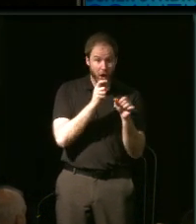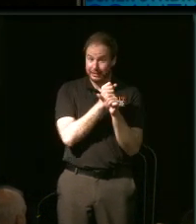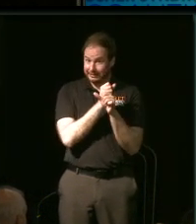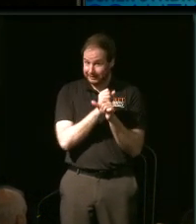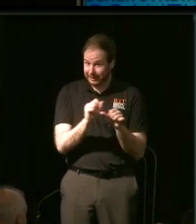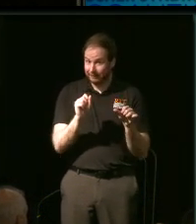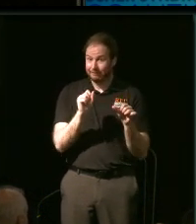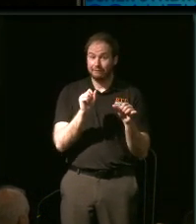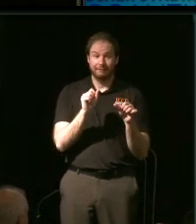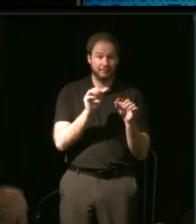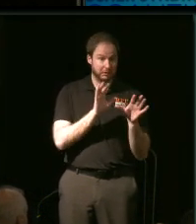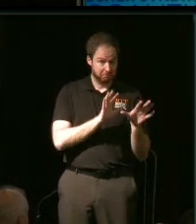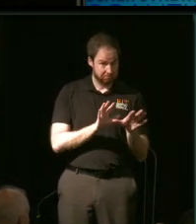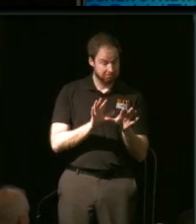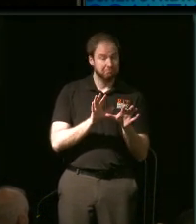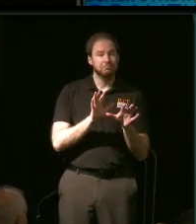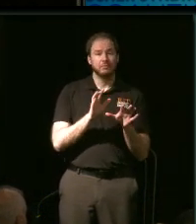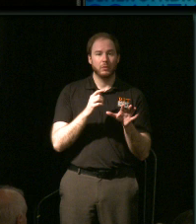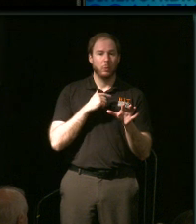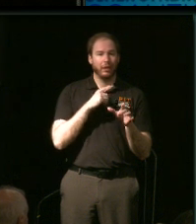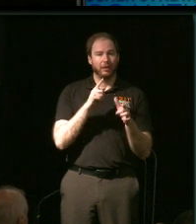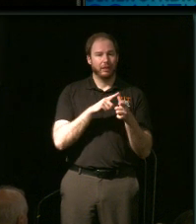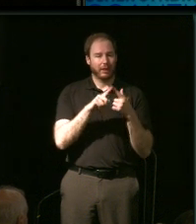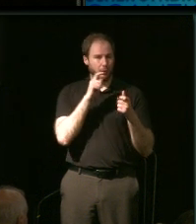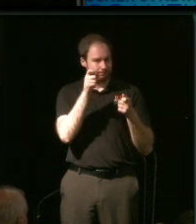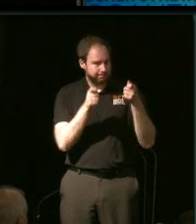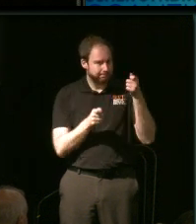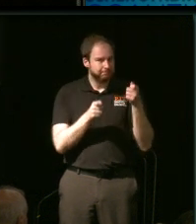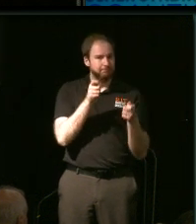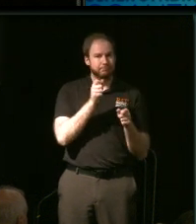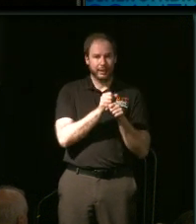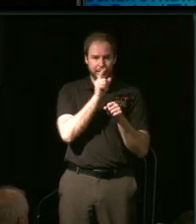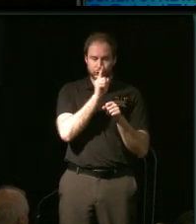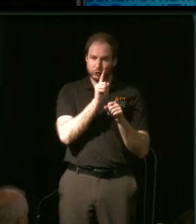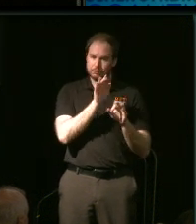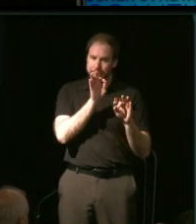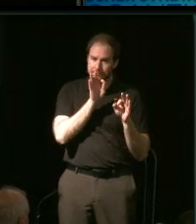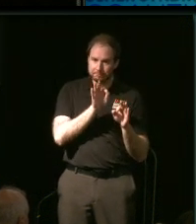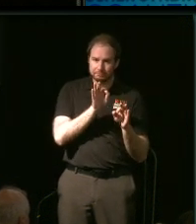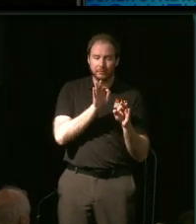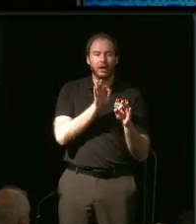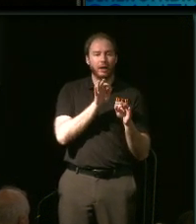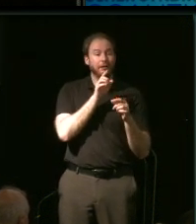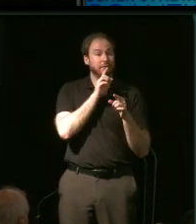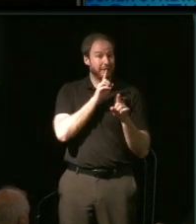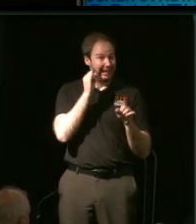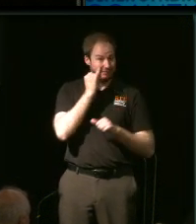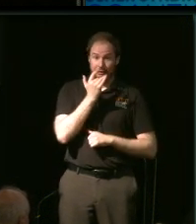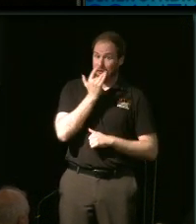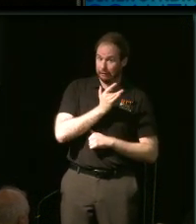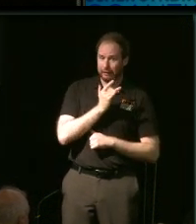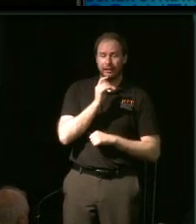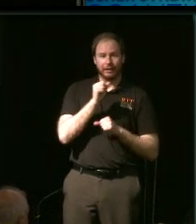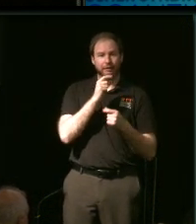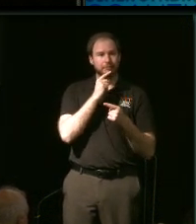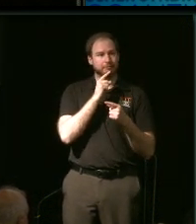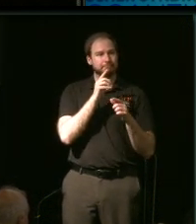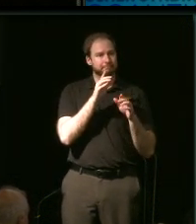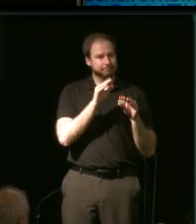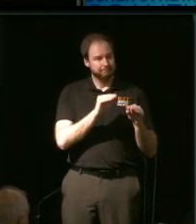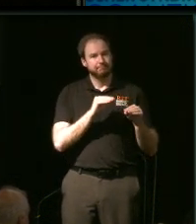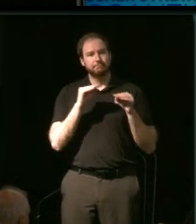safe. We optimize the drugs in the animals. And then, if we're lucky, we get to test